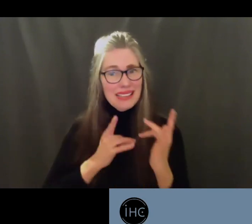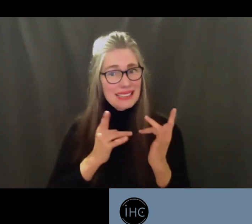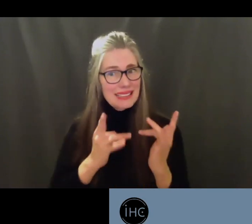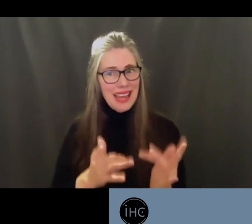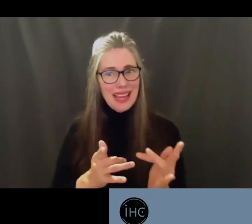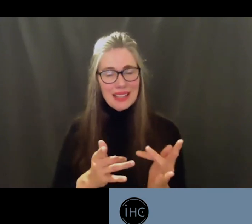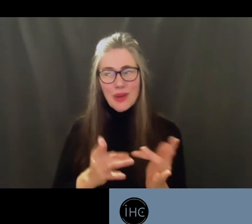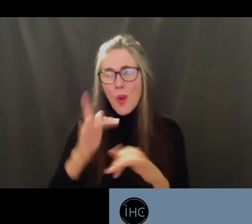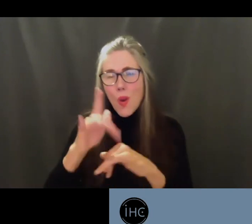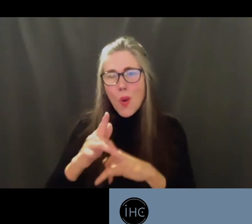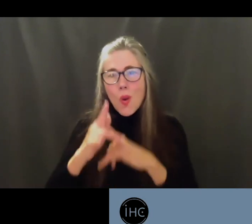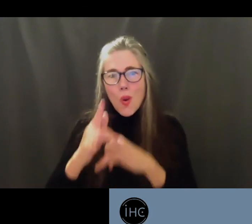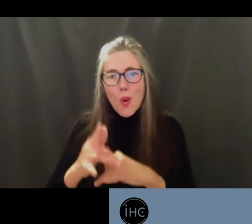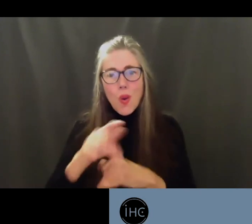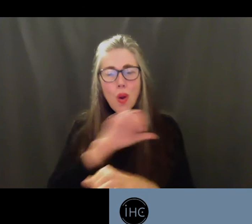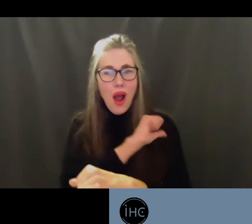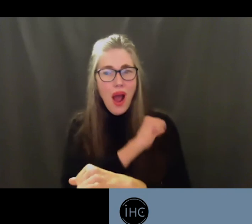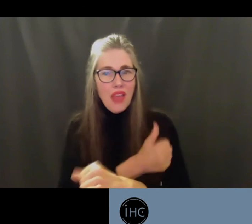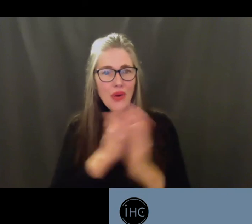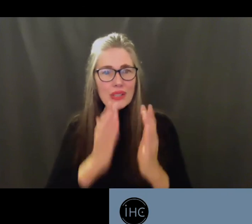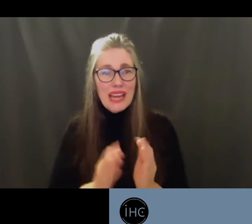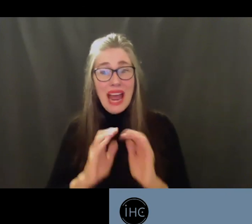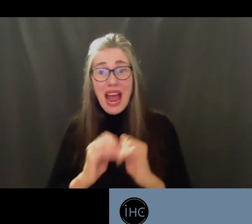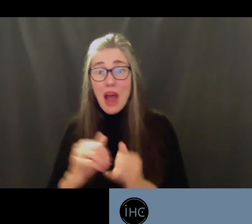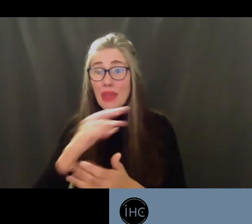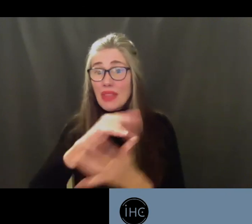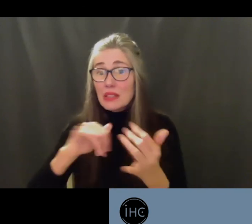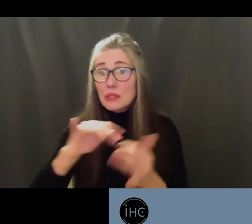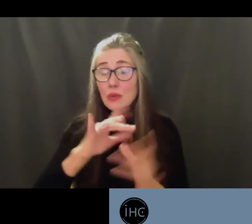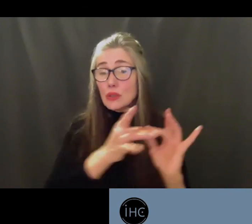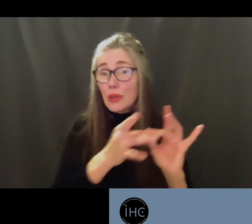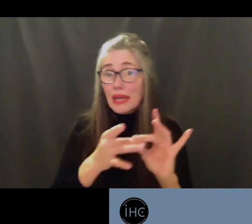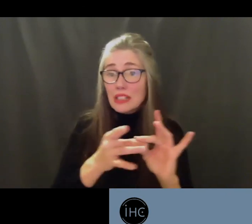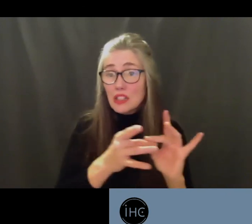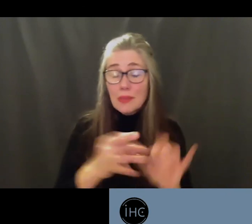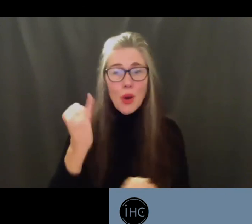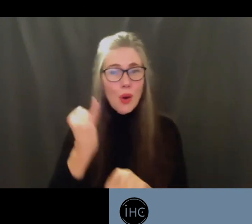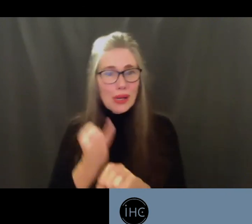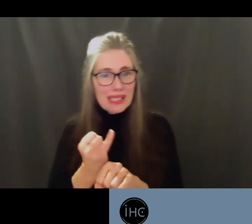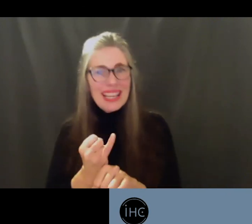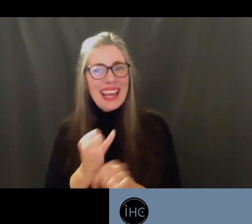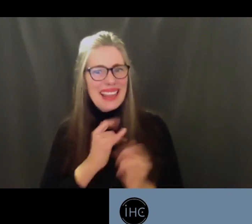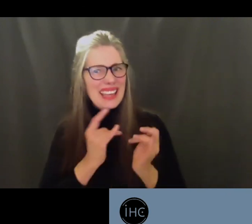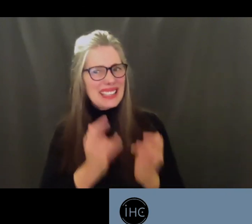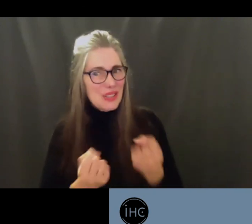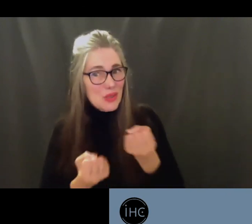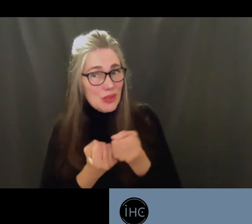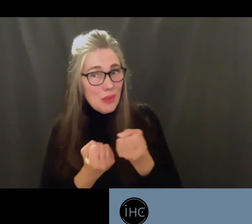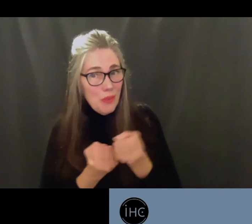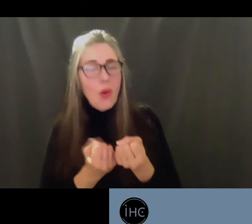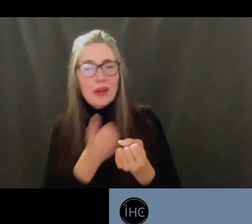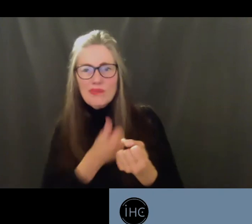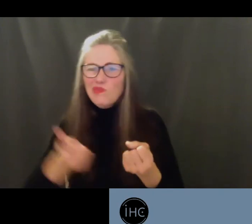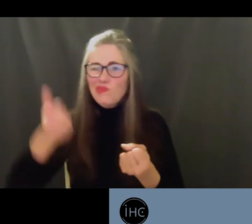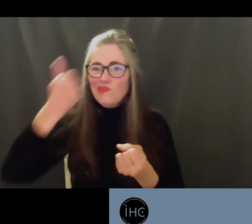meaning the way they consider social relationships or institutions, they tend to support